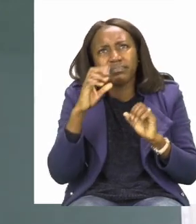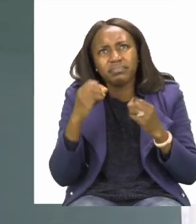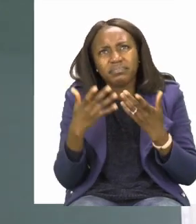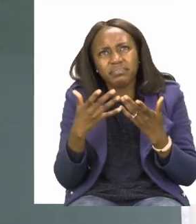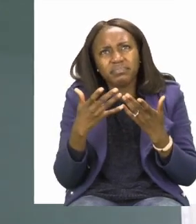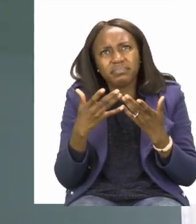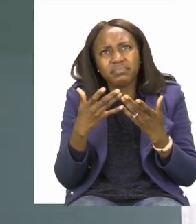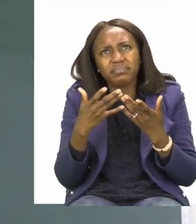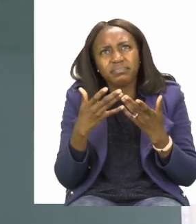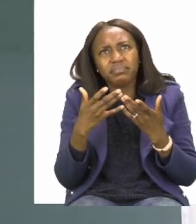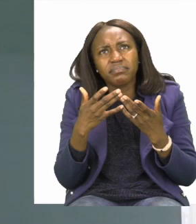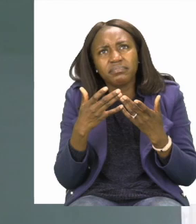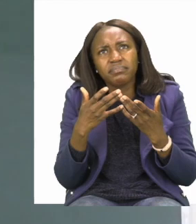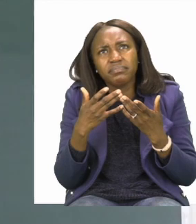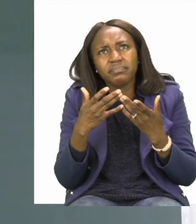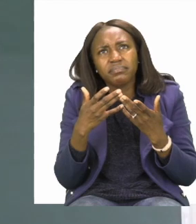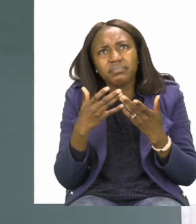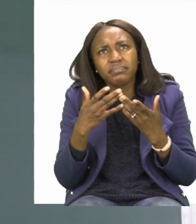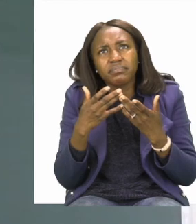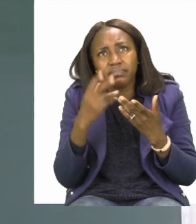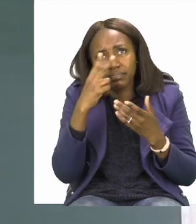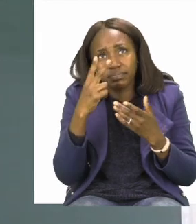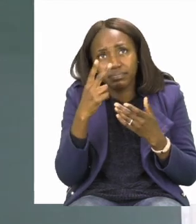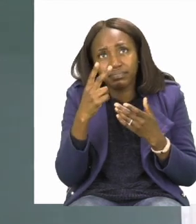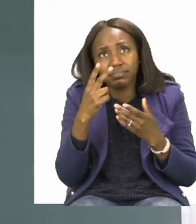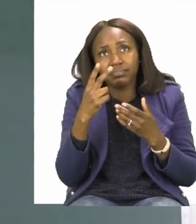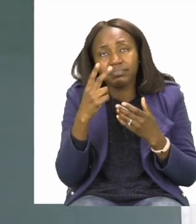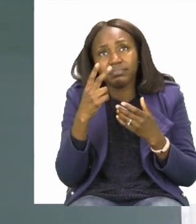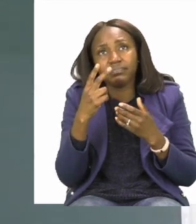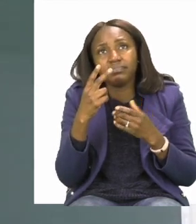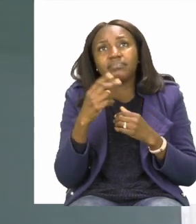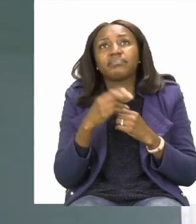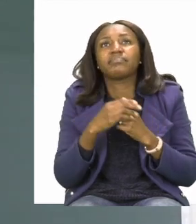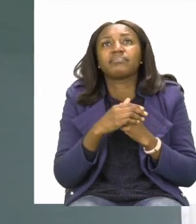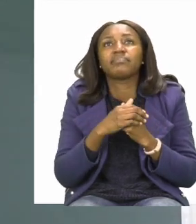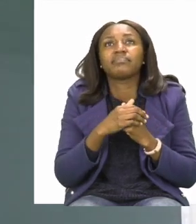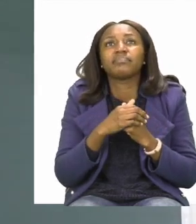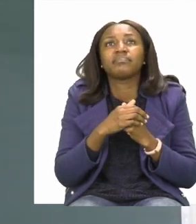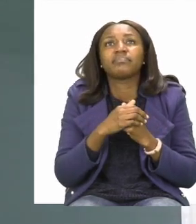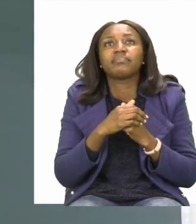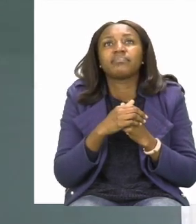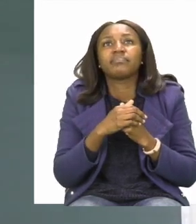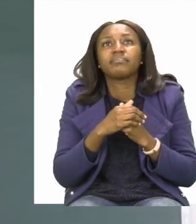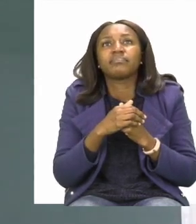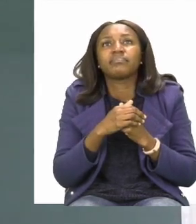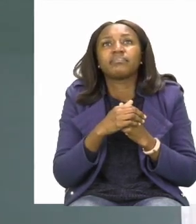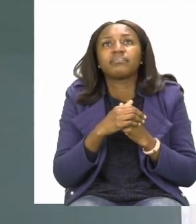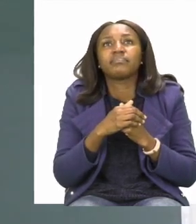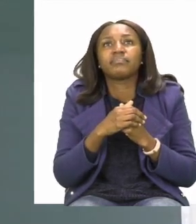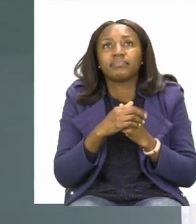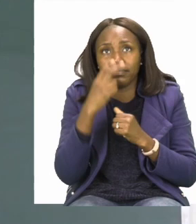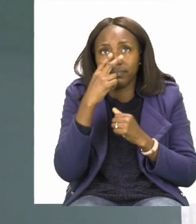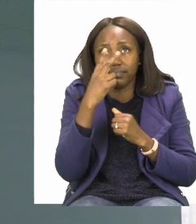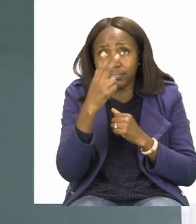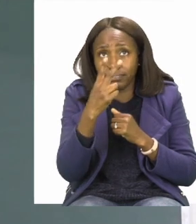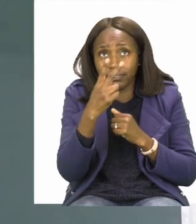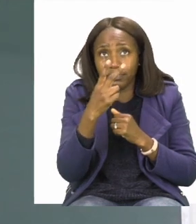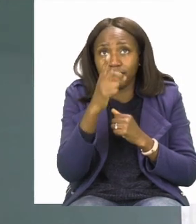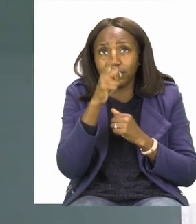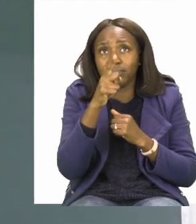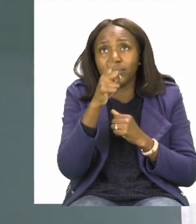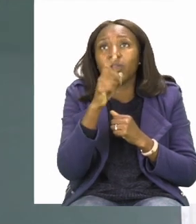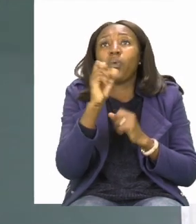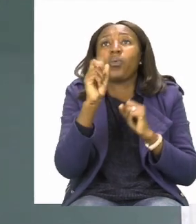3 liters. I put my ruler where 3 liters is, and I know that this is